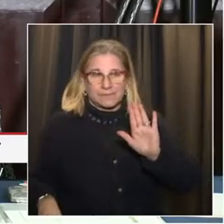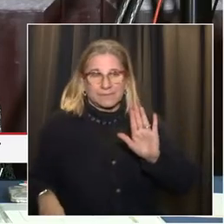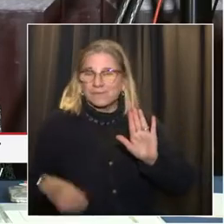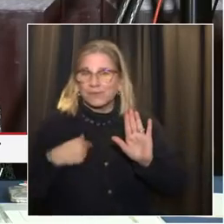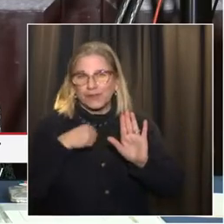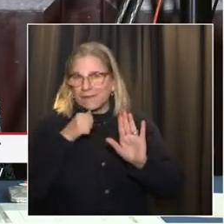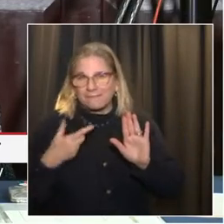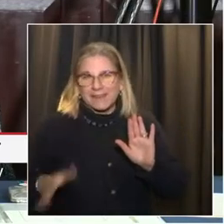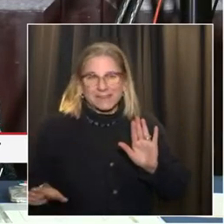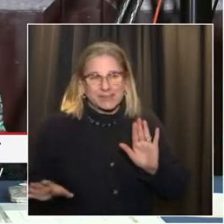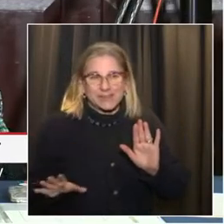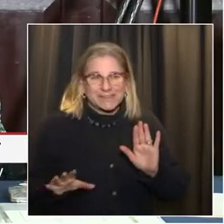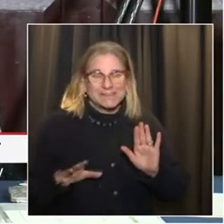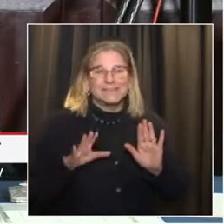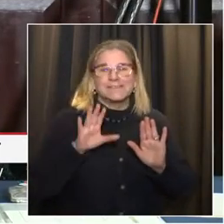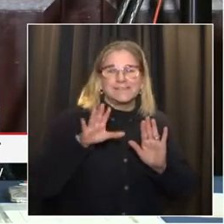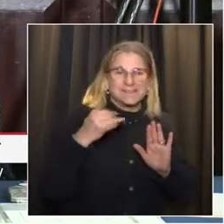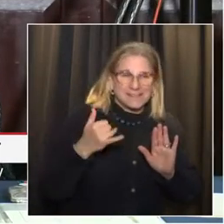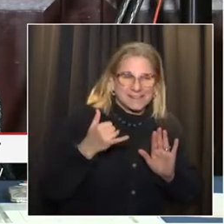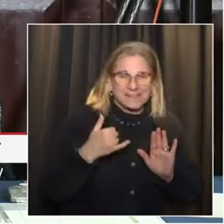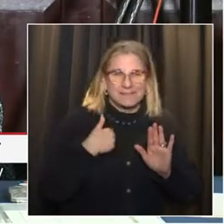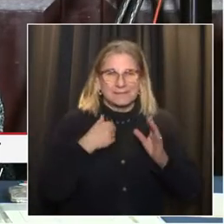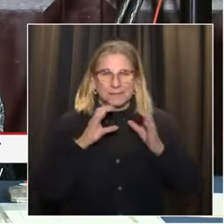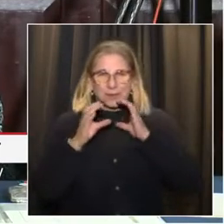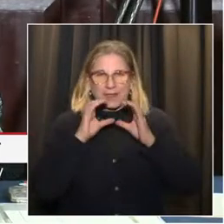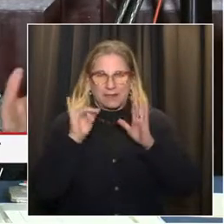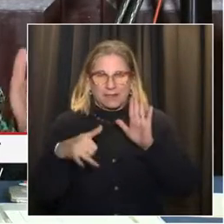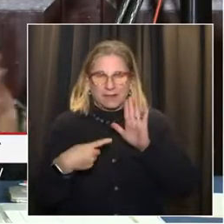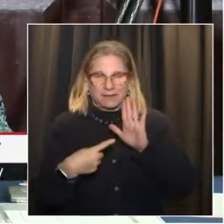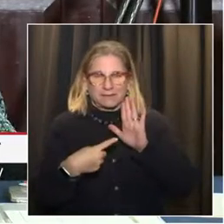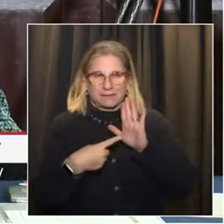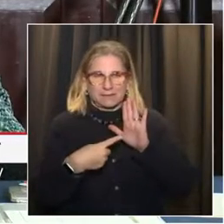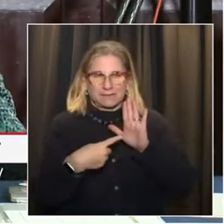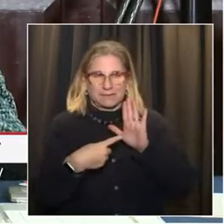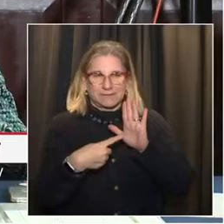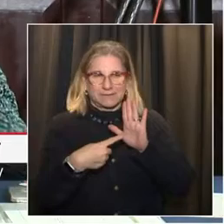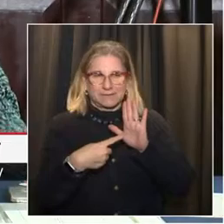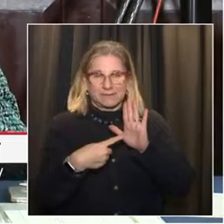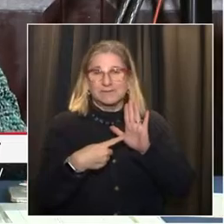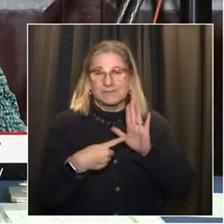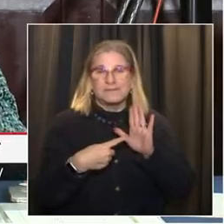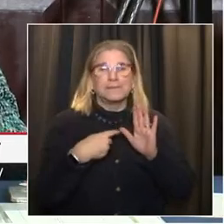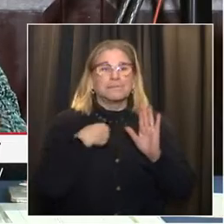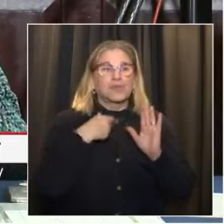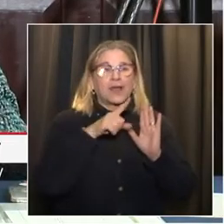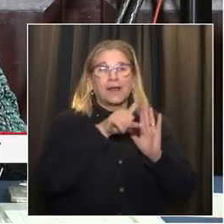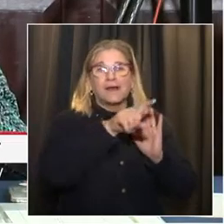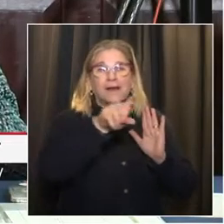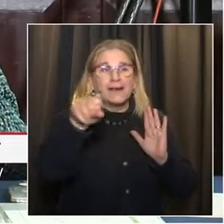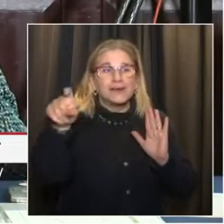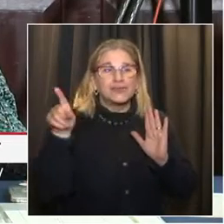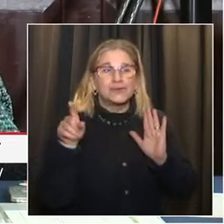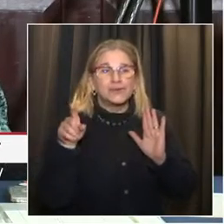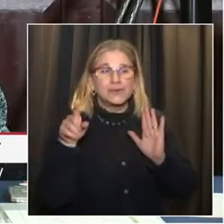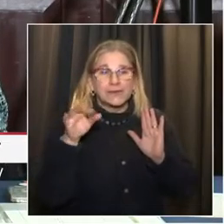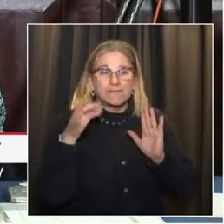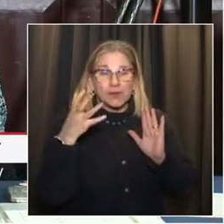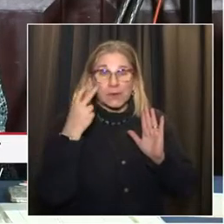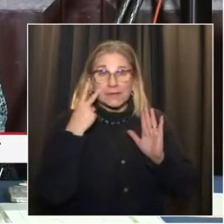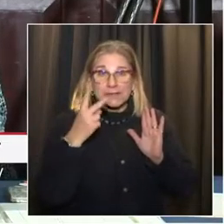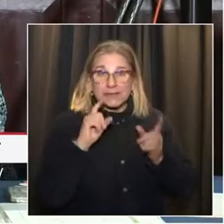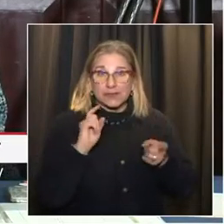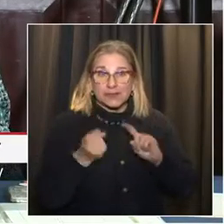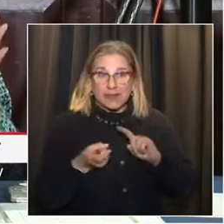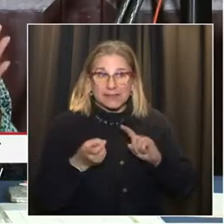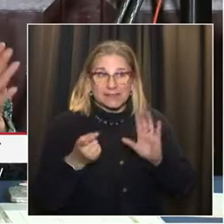want to communicate. And I really want to ask that, like, to the extent that you think you want to see something changed or something we